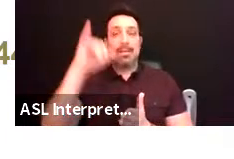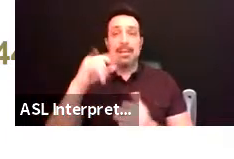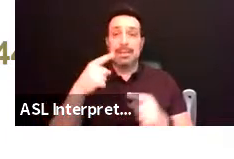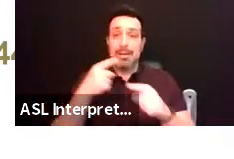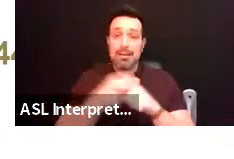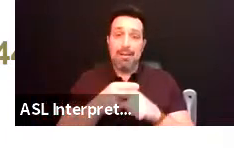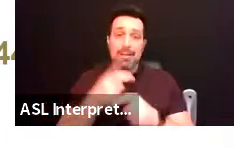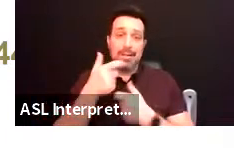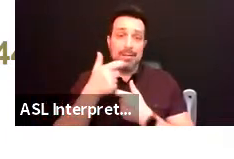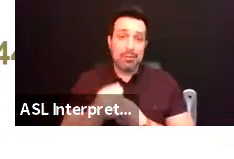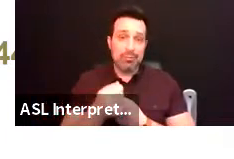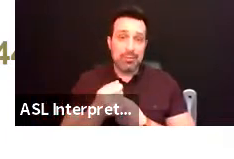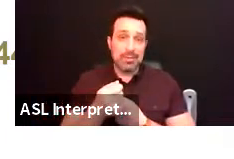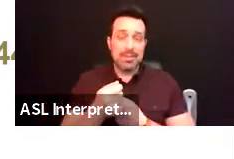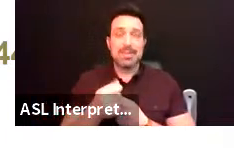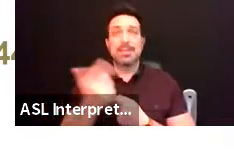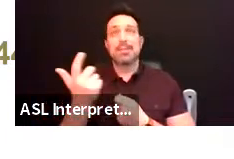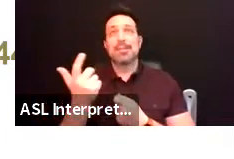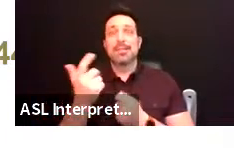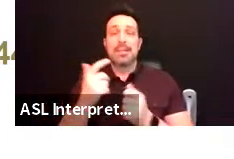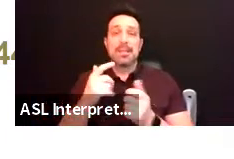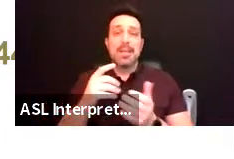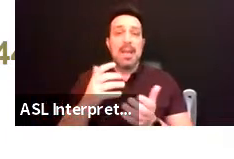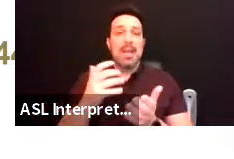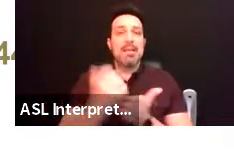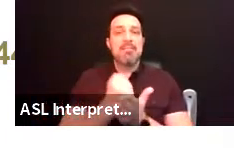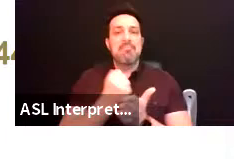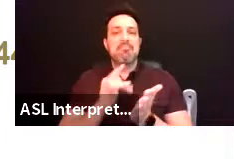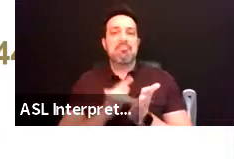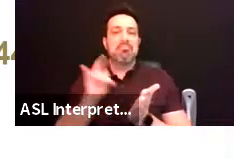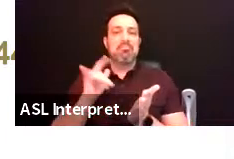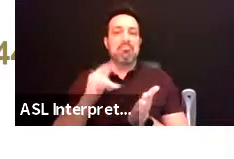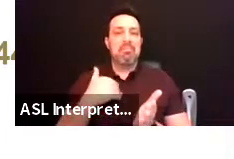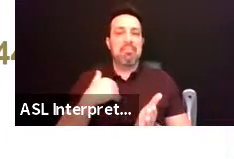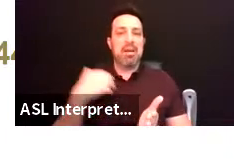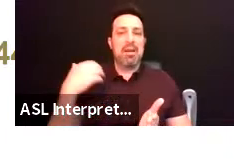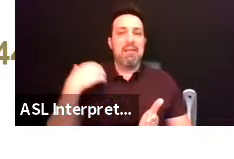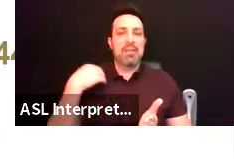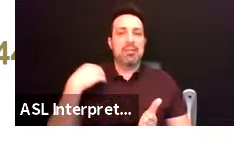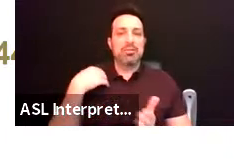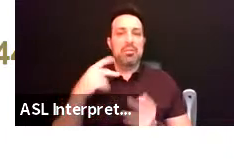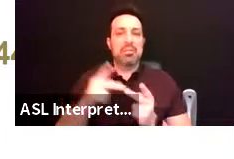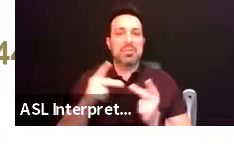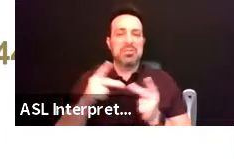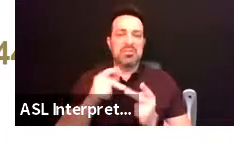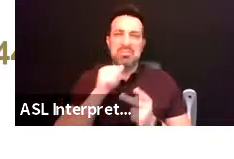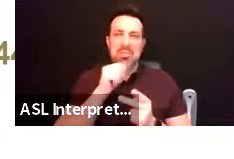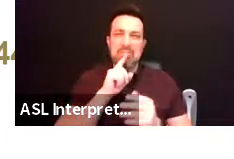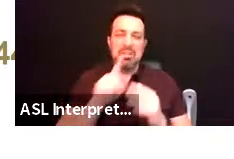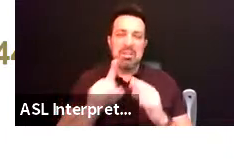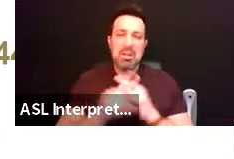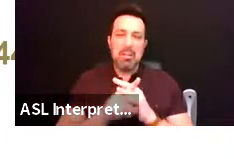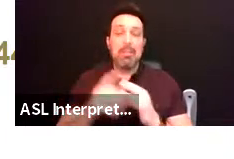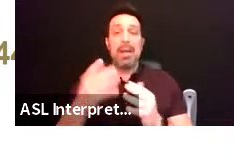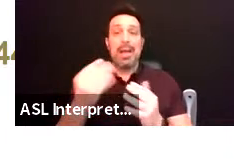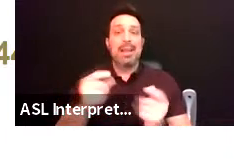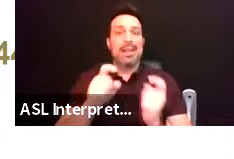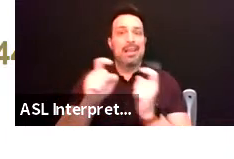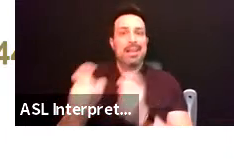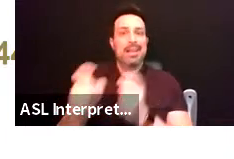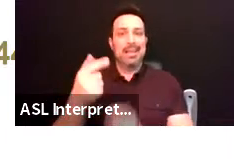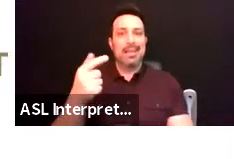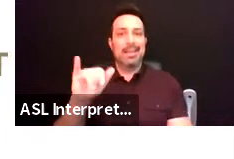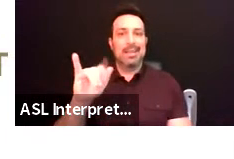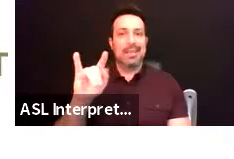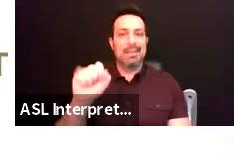of interest, there's the taking advantage of your official position, which doesn't really come up, and then there's gifts. So I'm going to go over